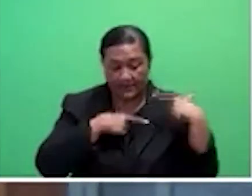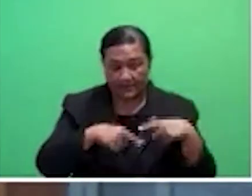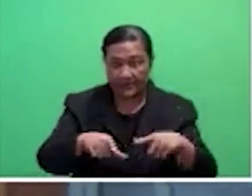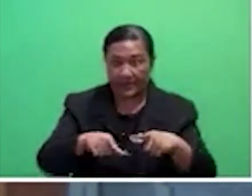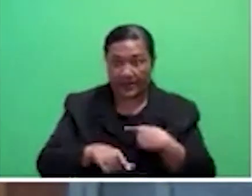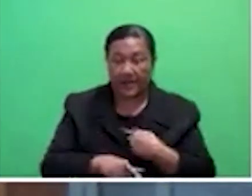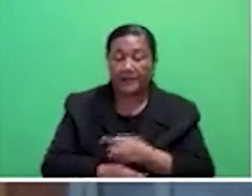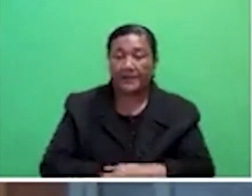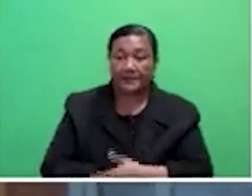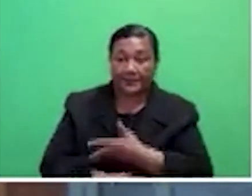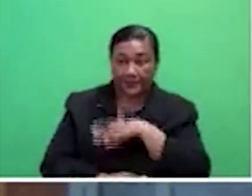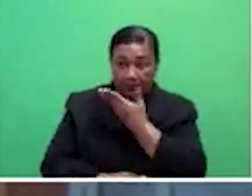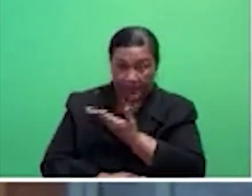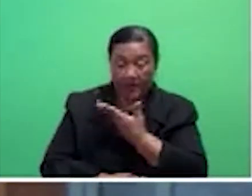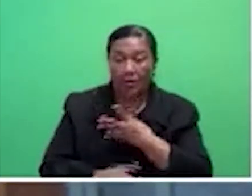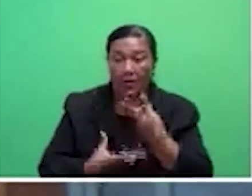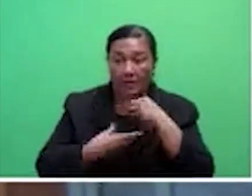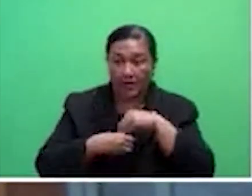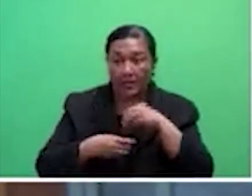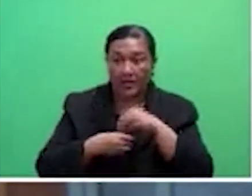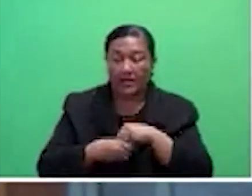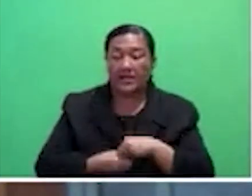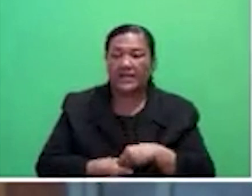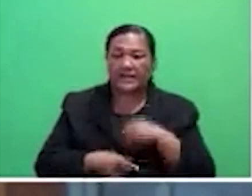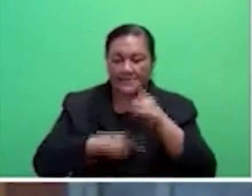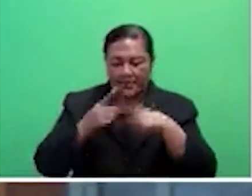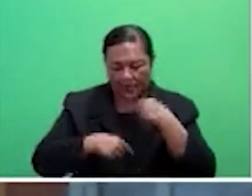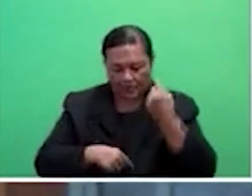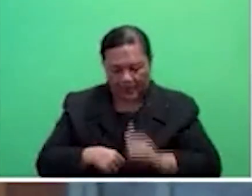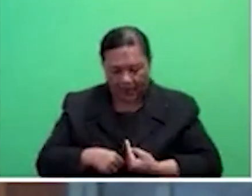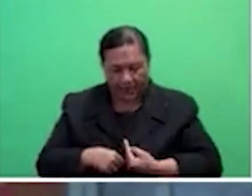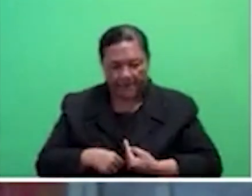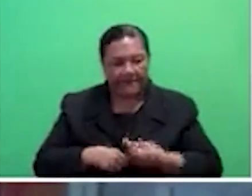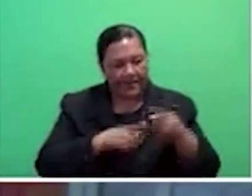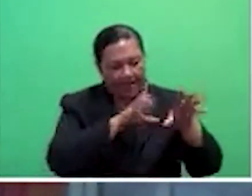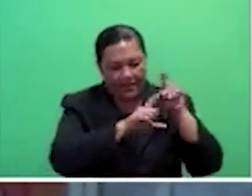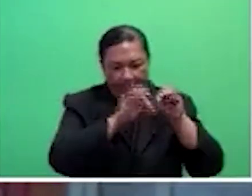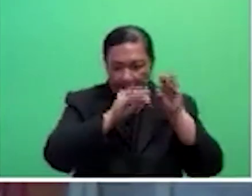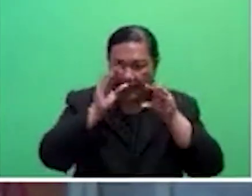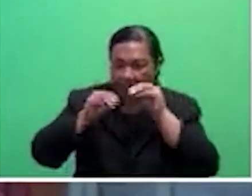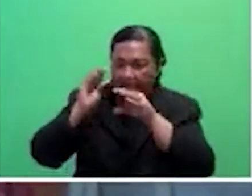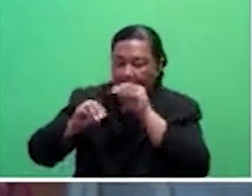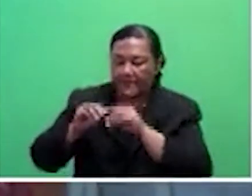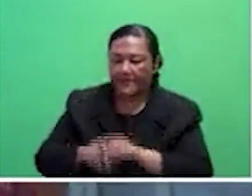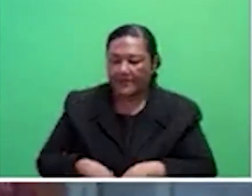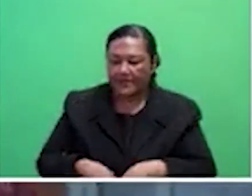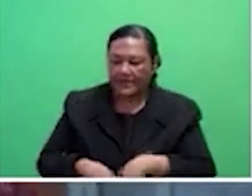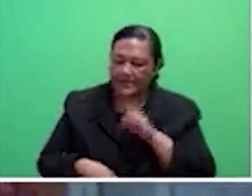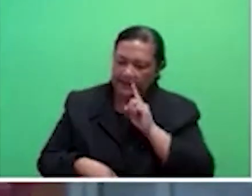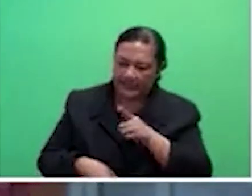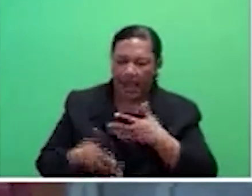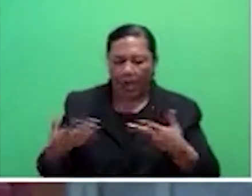it's the greatest learning from this engagement is that about oneself. We can learn to see ourselves in a different light, to